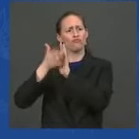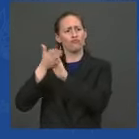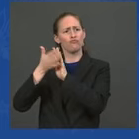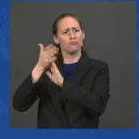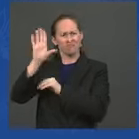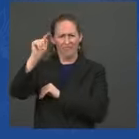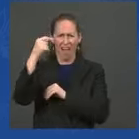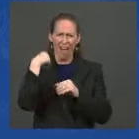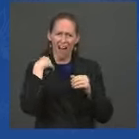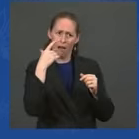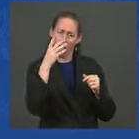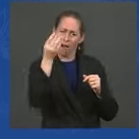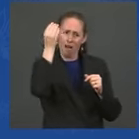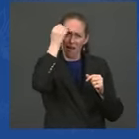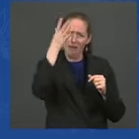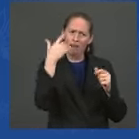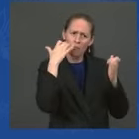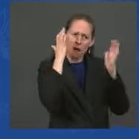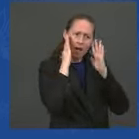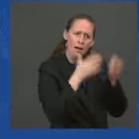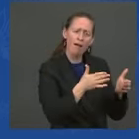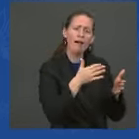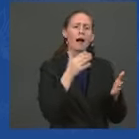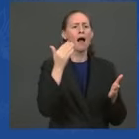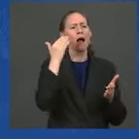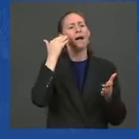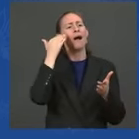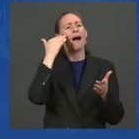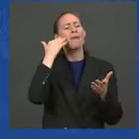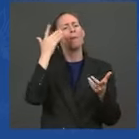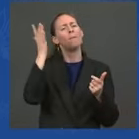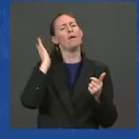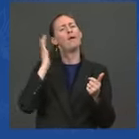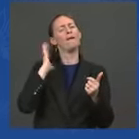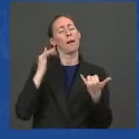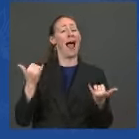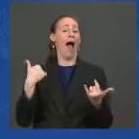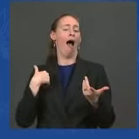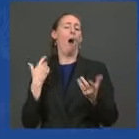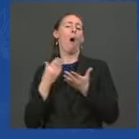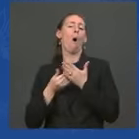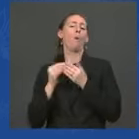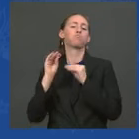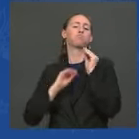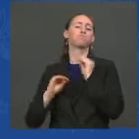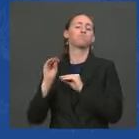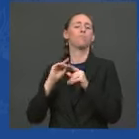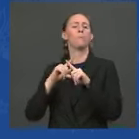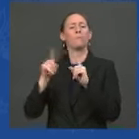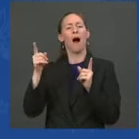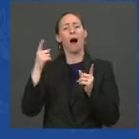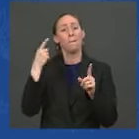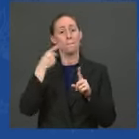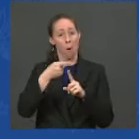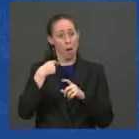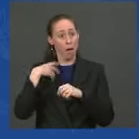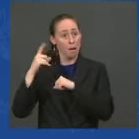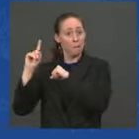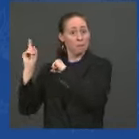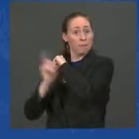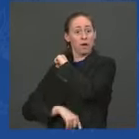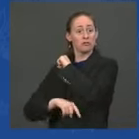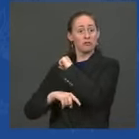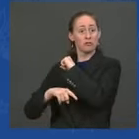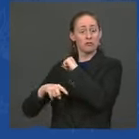now. I'm a president. But all kidding aside, I don't think we should punish anybody, but just pay your